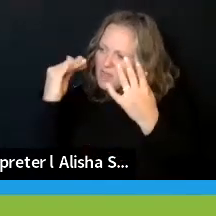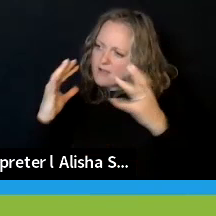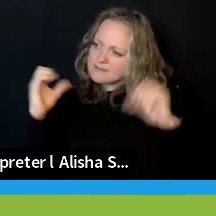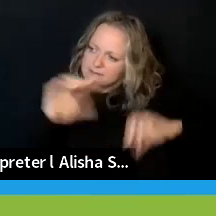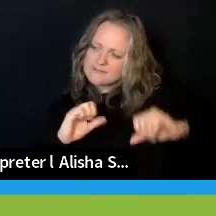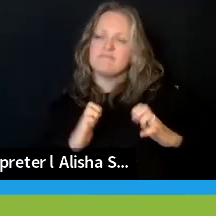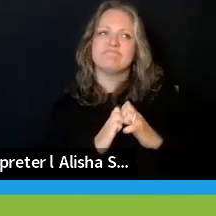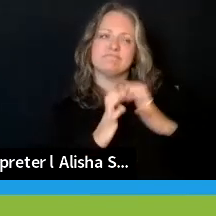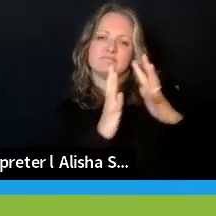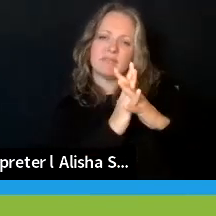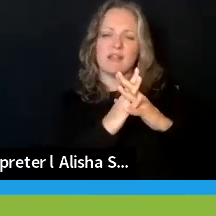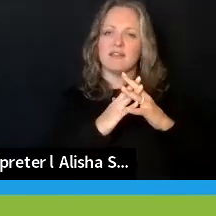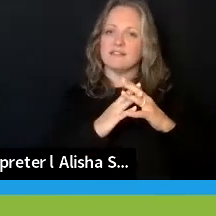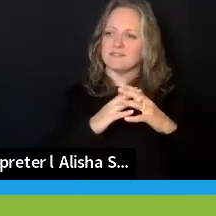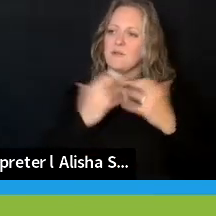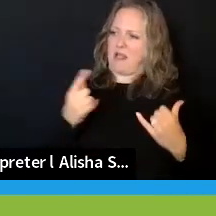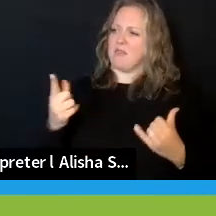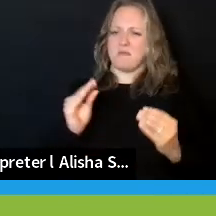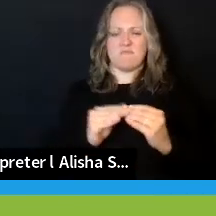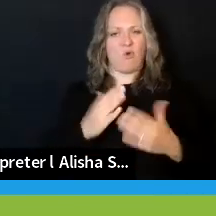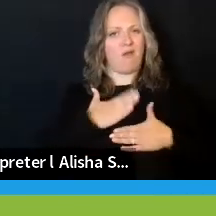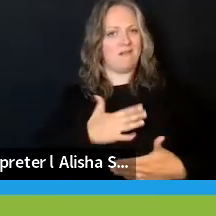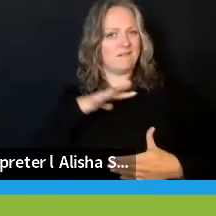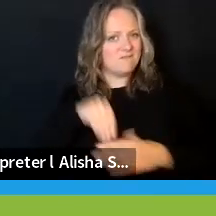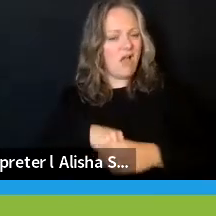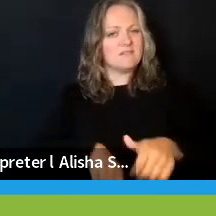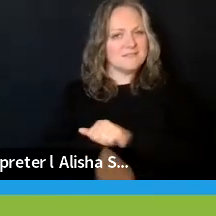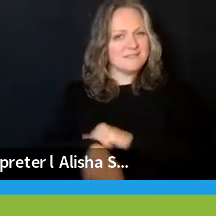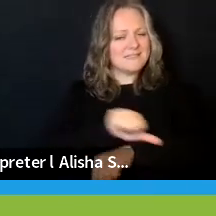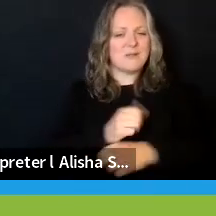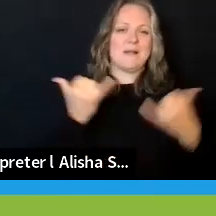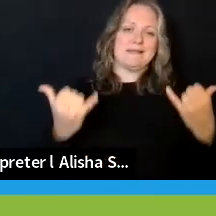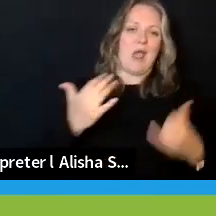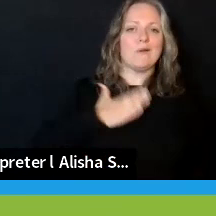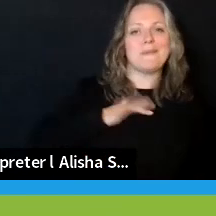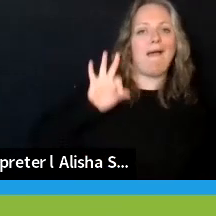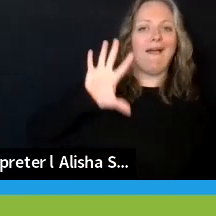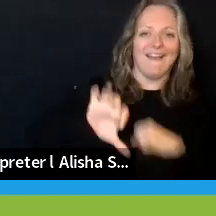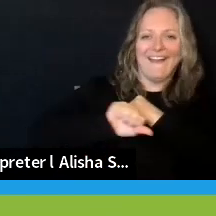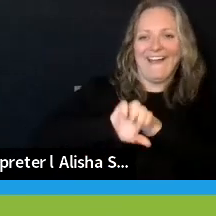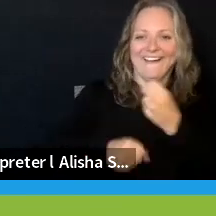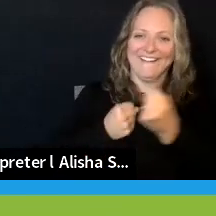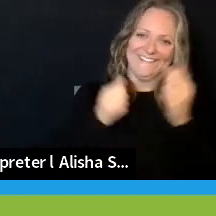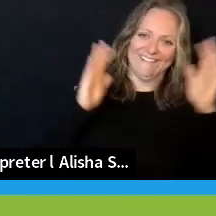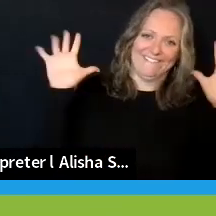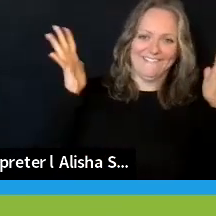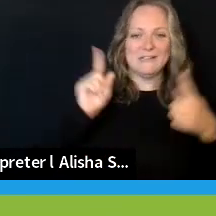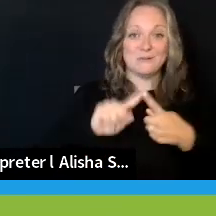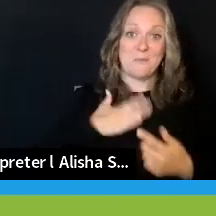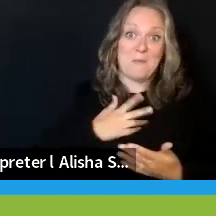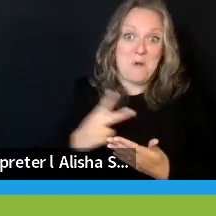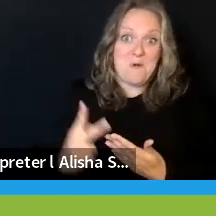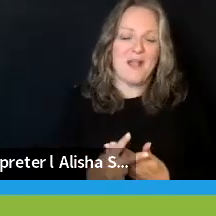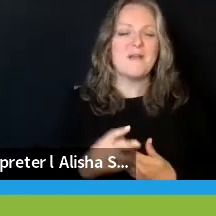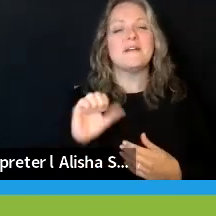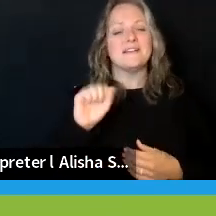they are driving. So this is my shout out to my program. I will make sure the website goes to you all in the chat box right now as Shannon is